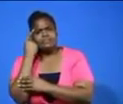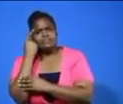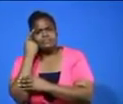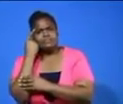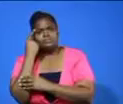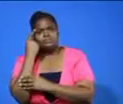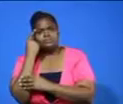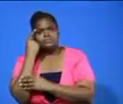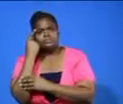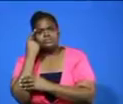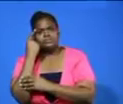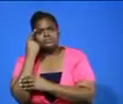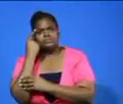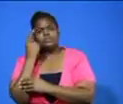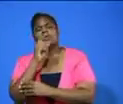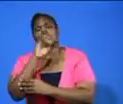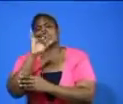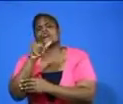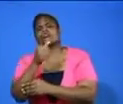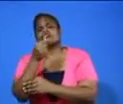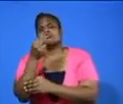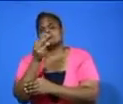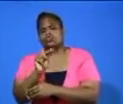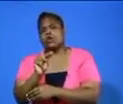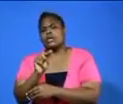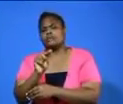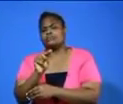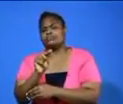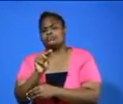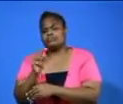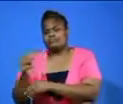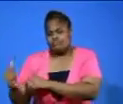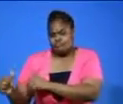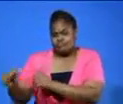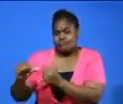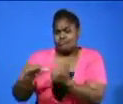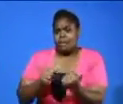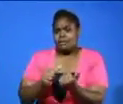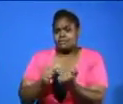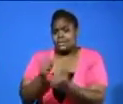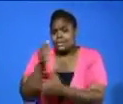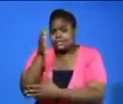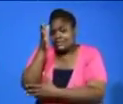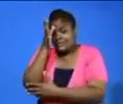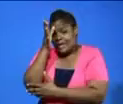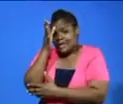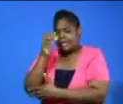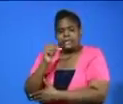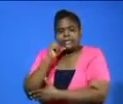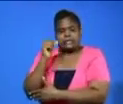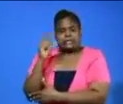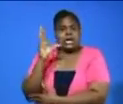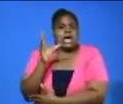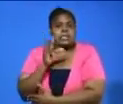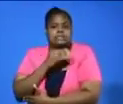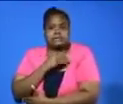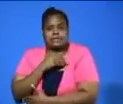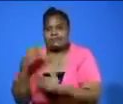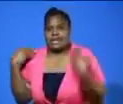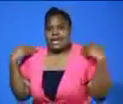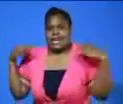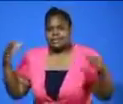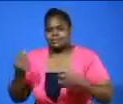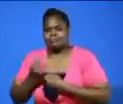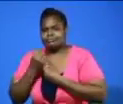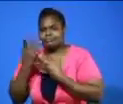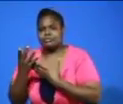John the Baptist's father didn't believe all the parts that the angel declared. John the